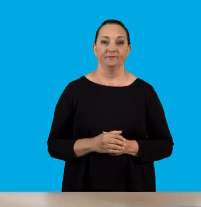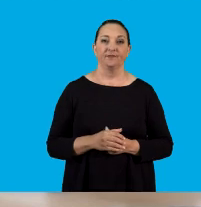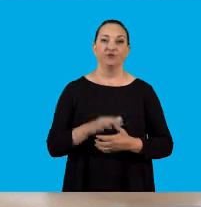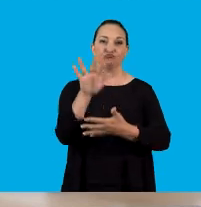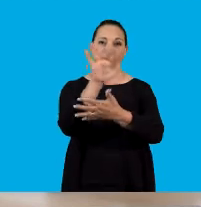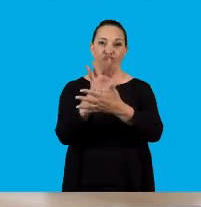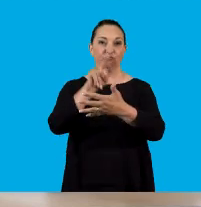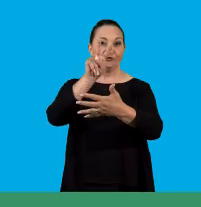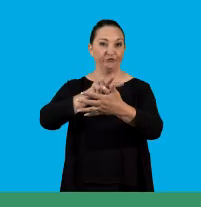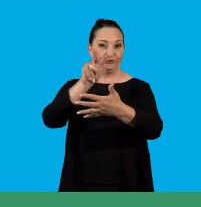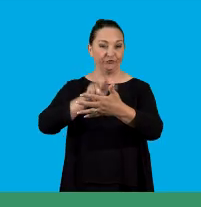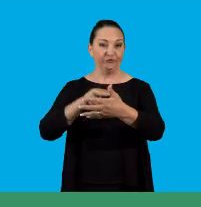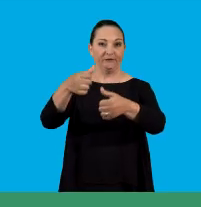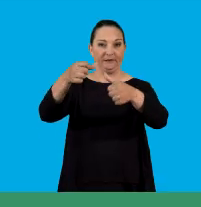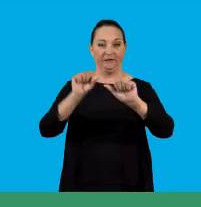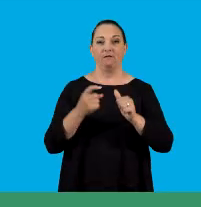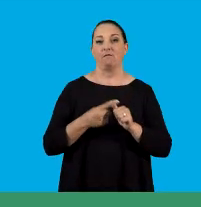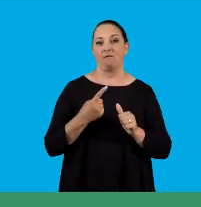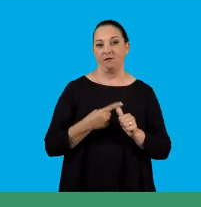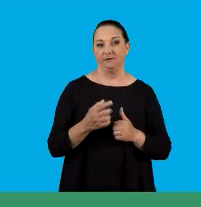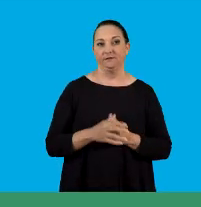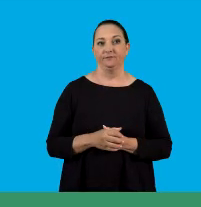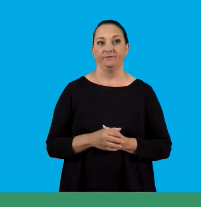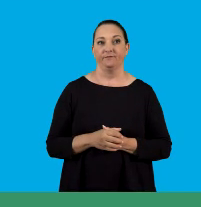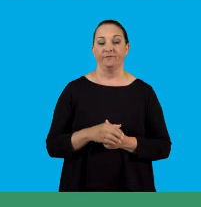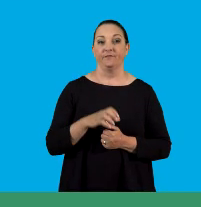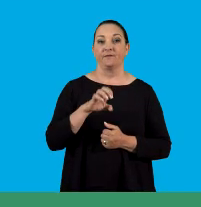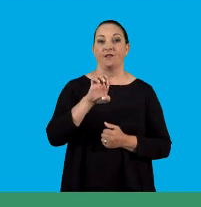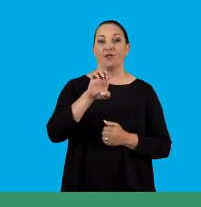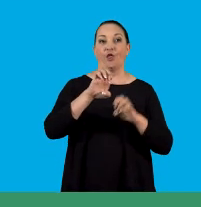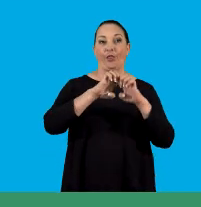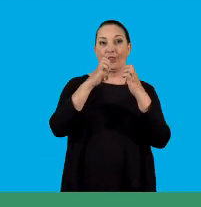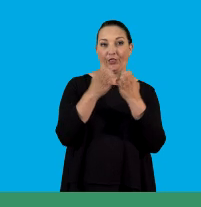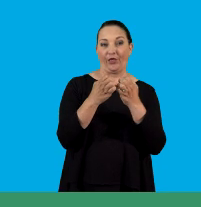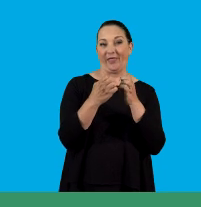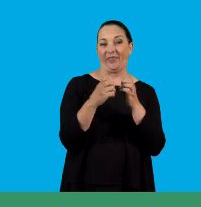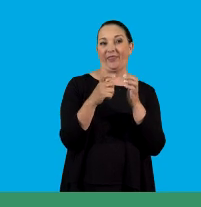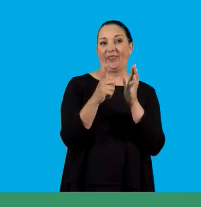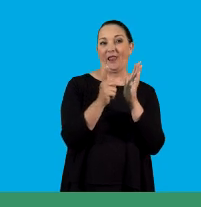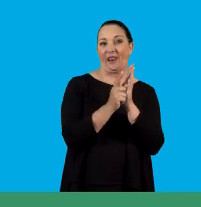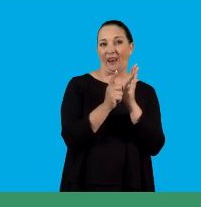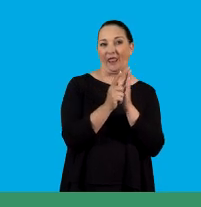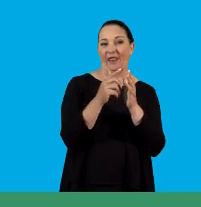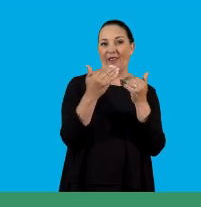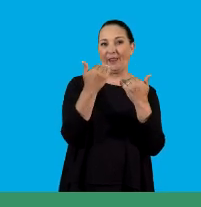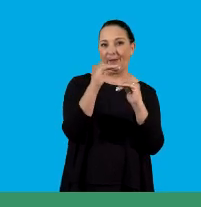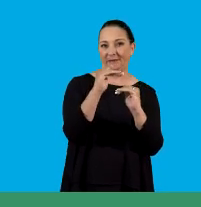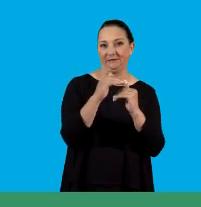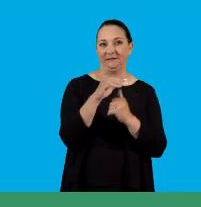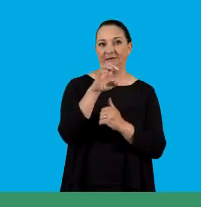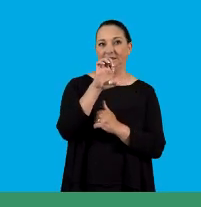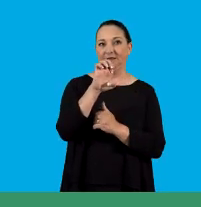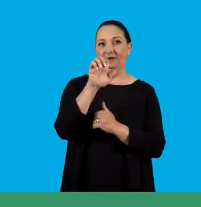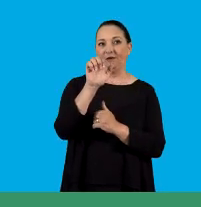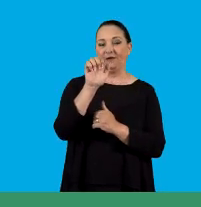Now read the scenario below and answer questions that follow. You have Earth Leather Limited. Earth Leather Limited is